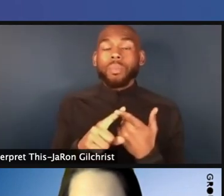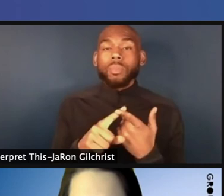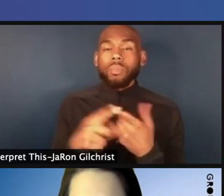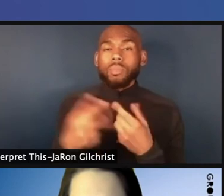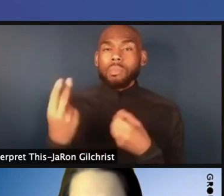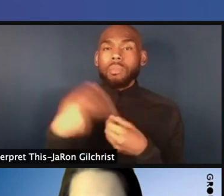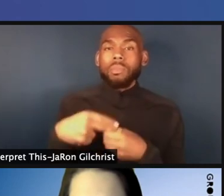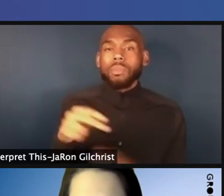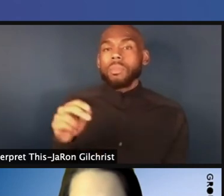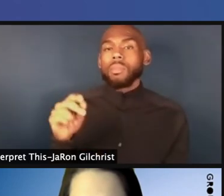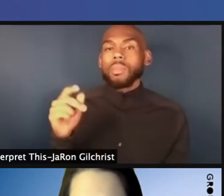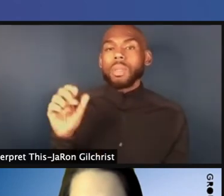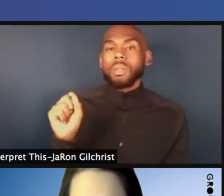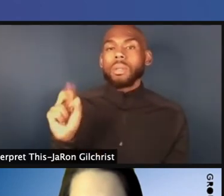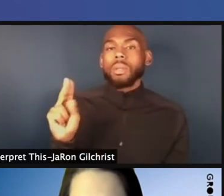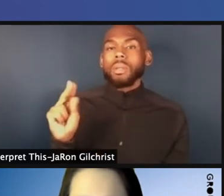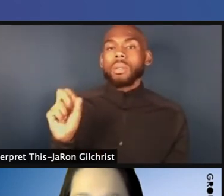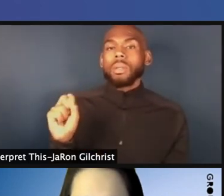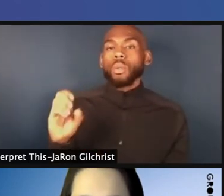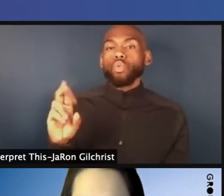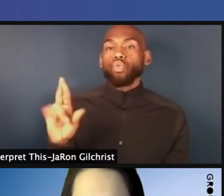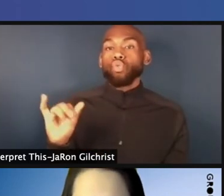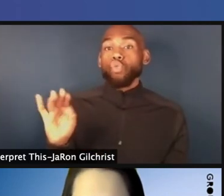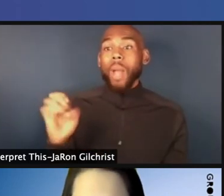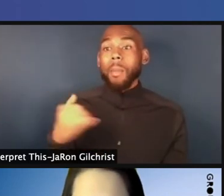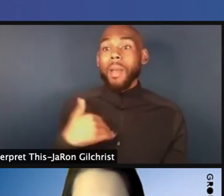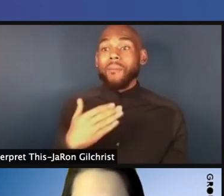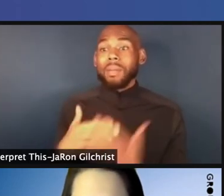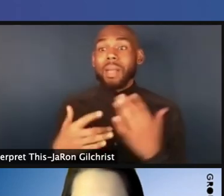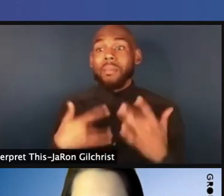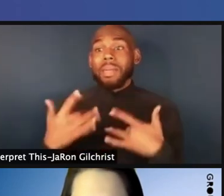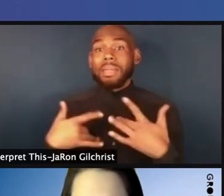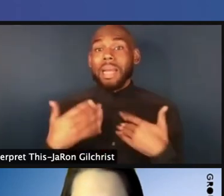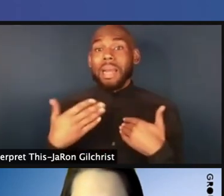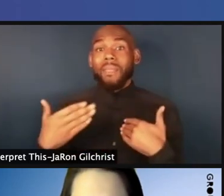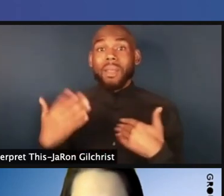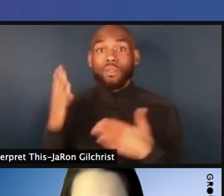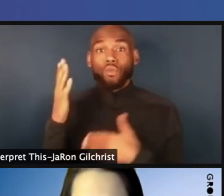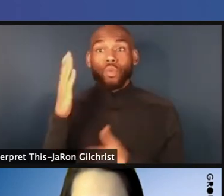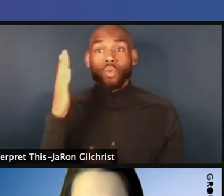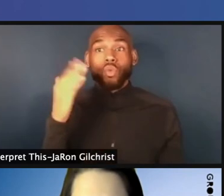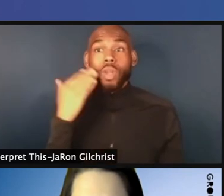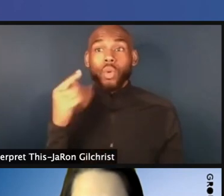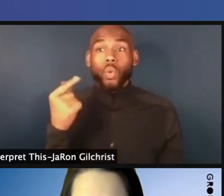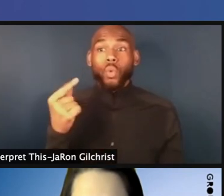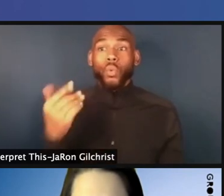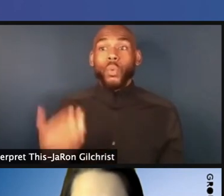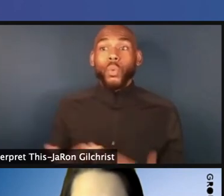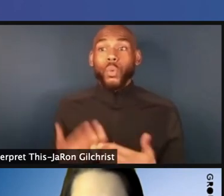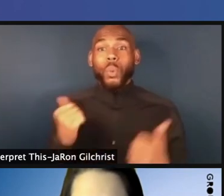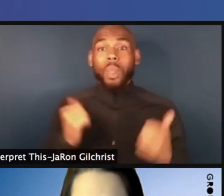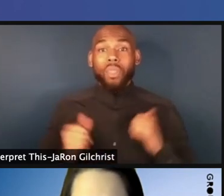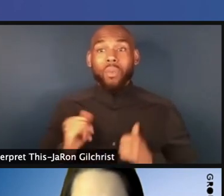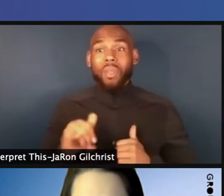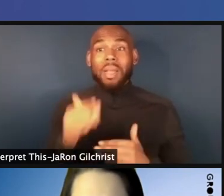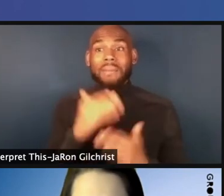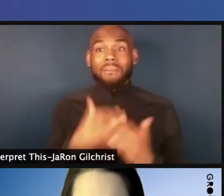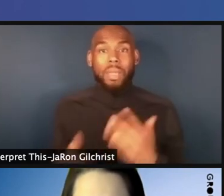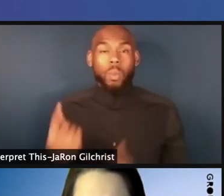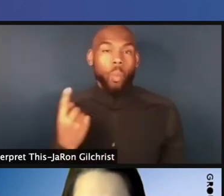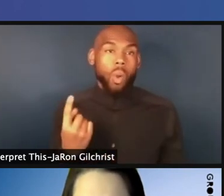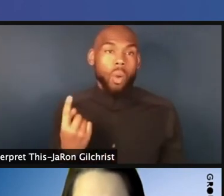have some exciting things coming down the pipeline. I know that Green New Theater is phase one and there